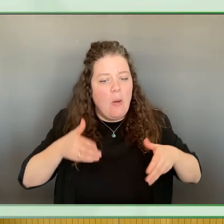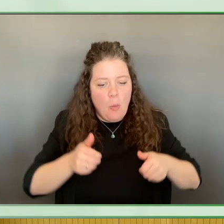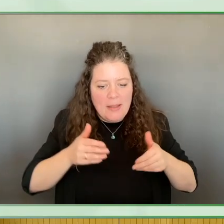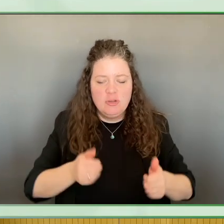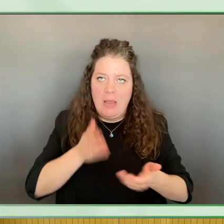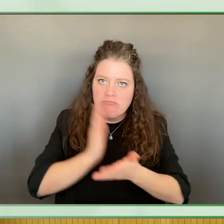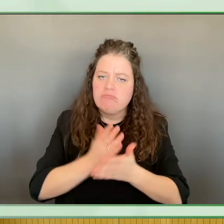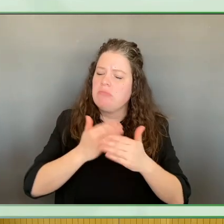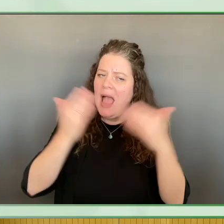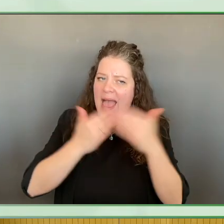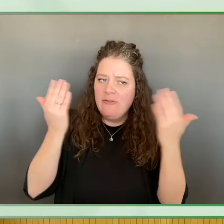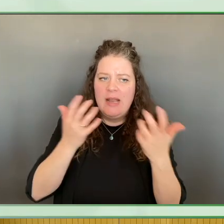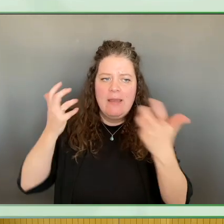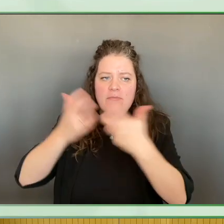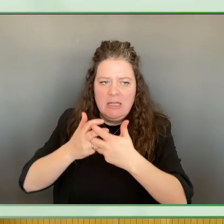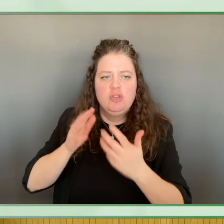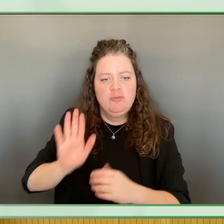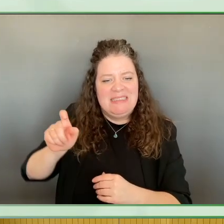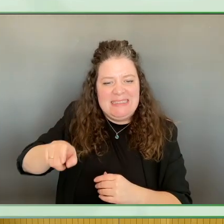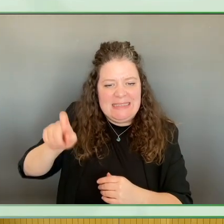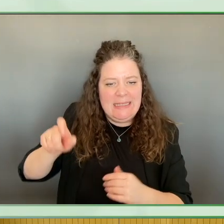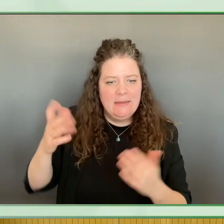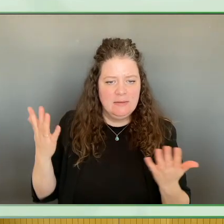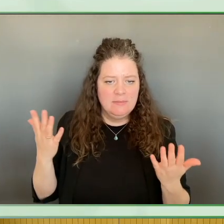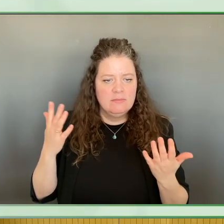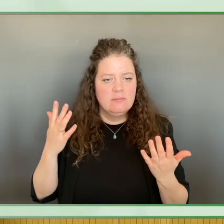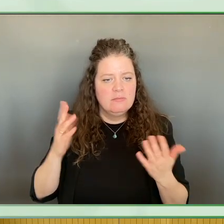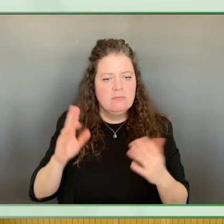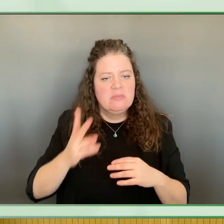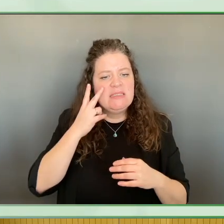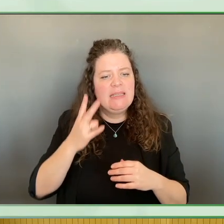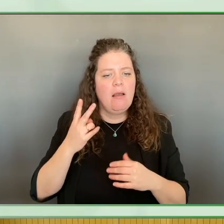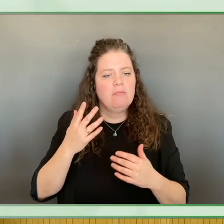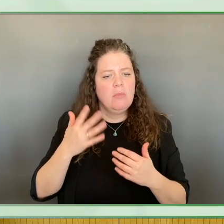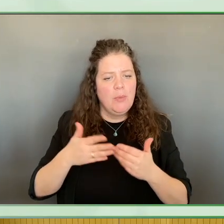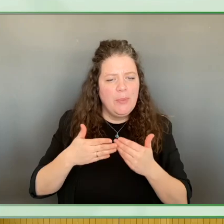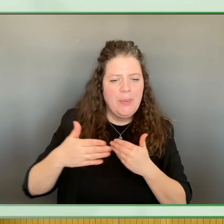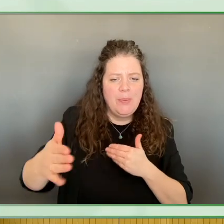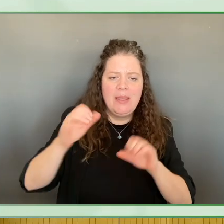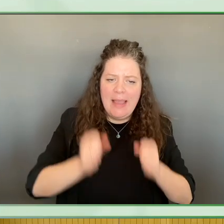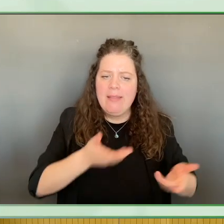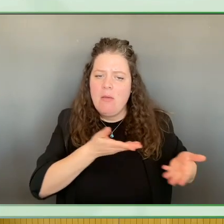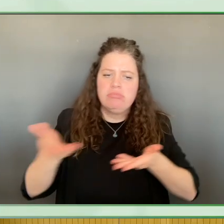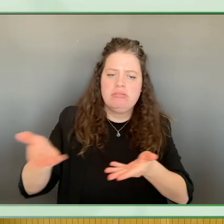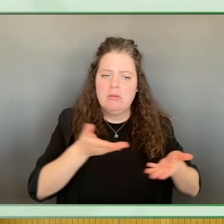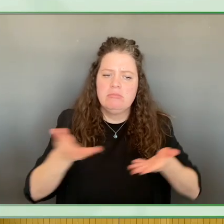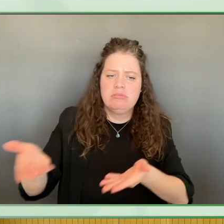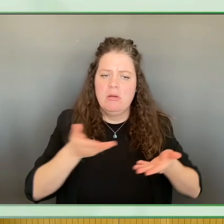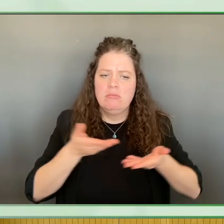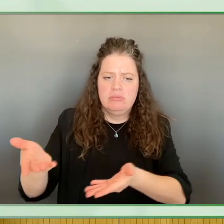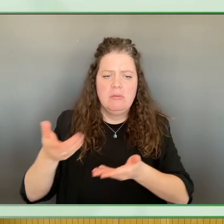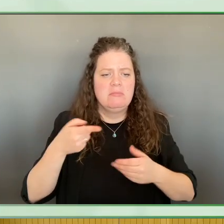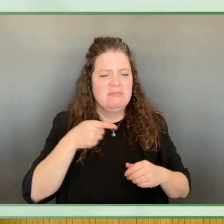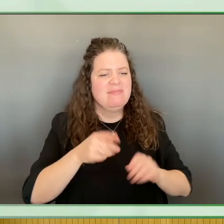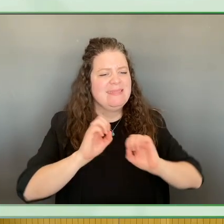are less, and there's a long-term availability. And from a manufacturer standpoint, these are clear specifications. That's